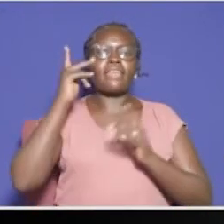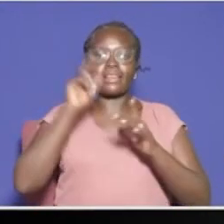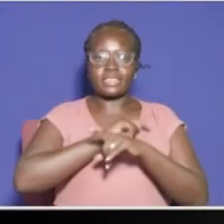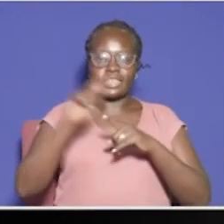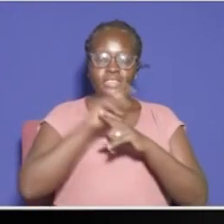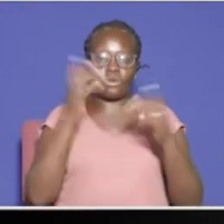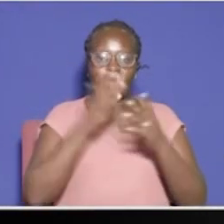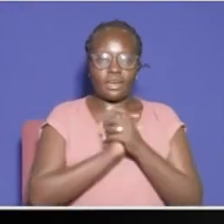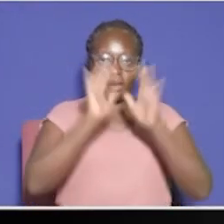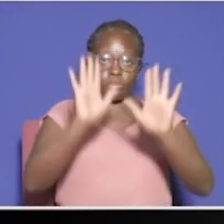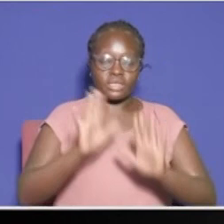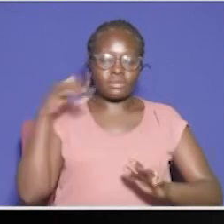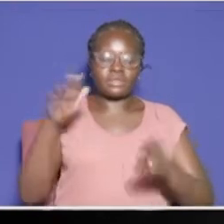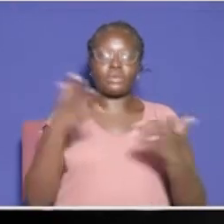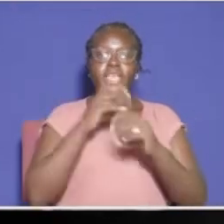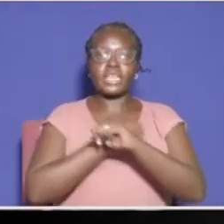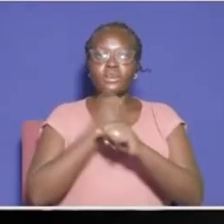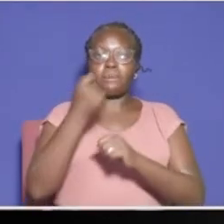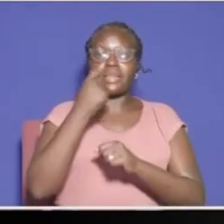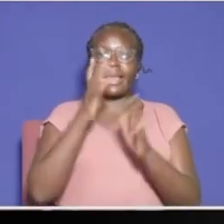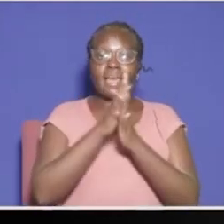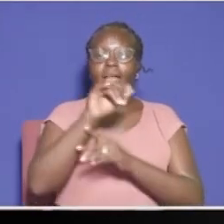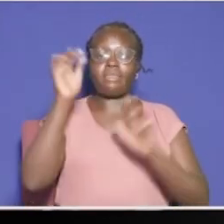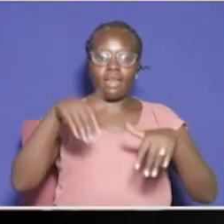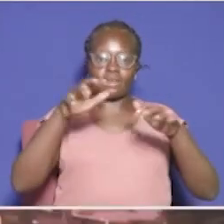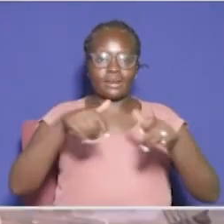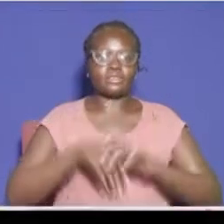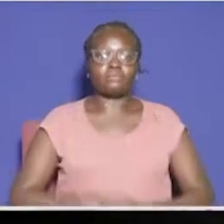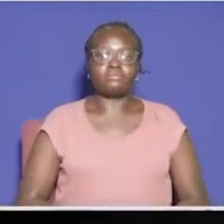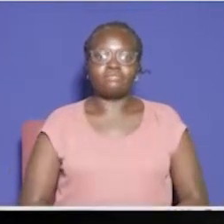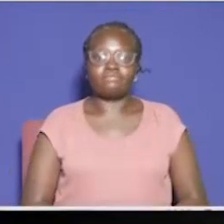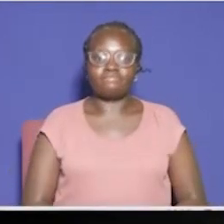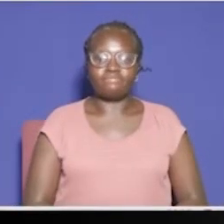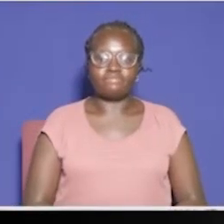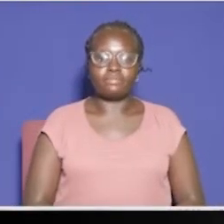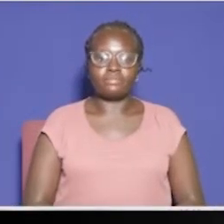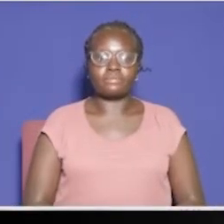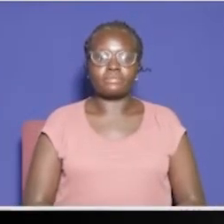in key fields such as security, medicine, and agriculture.